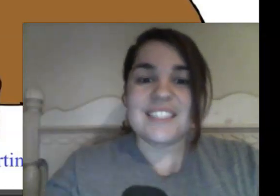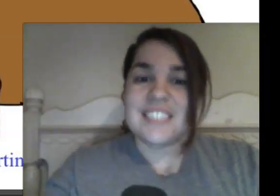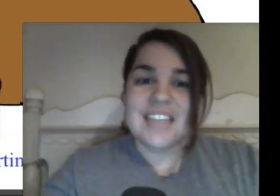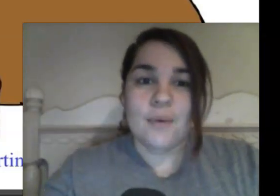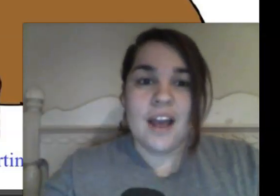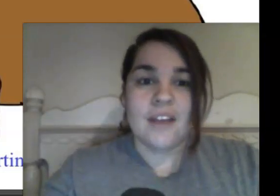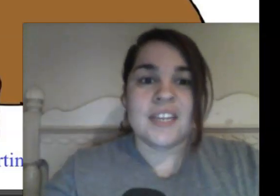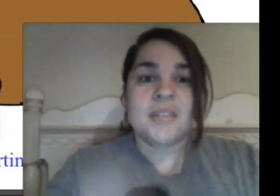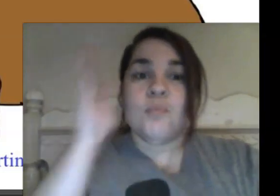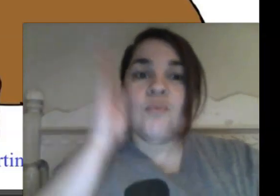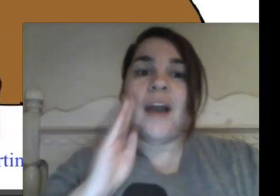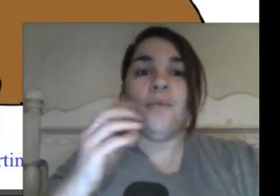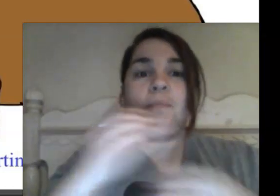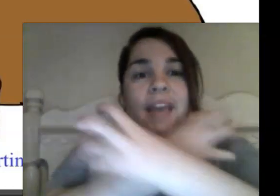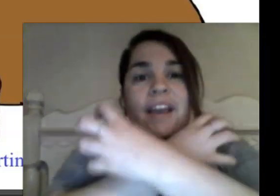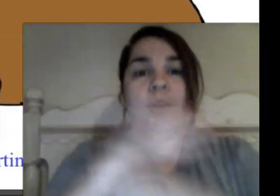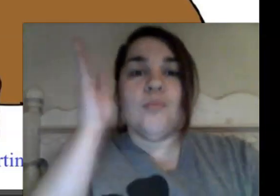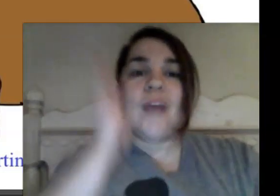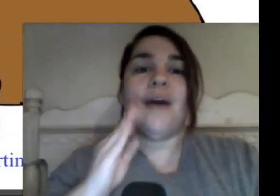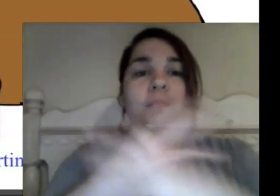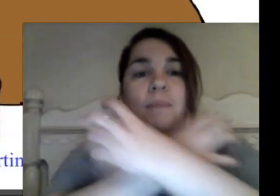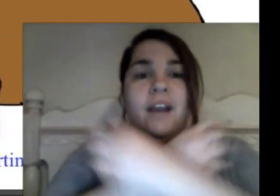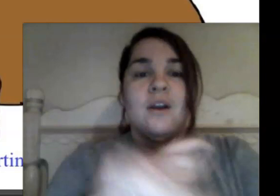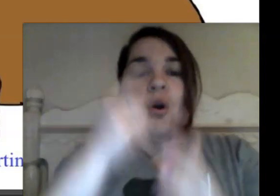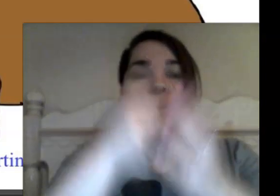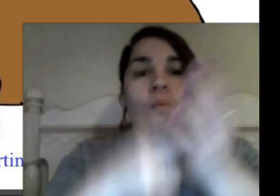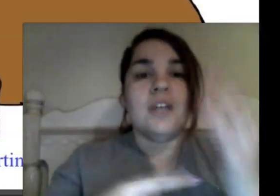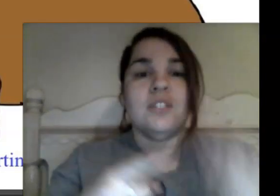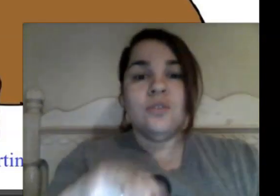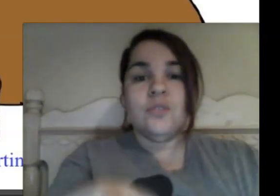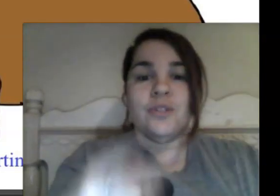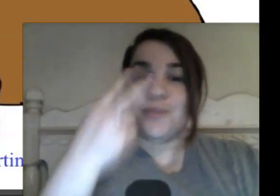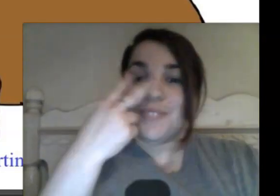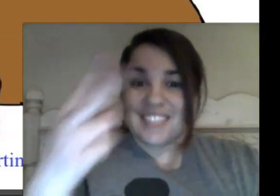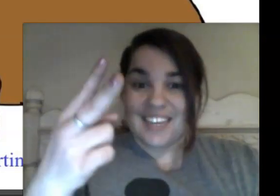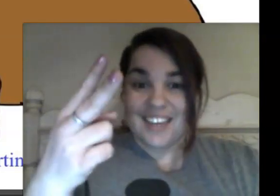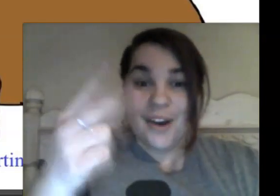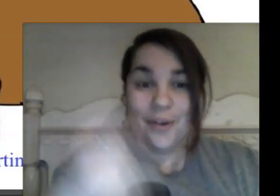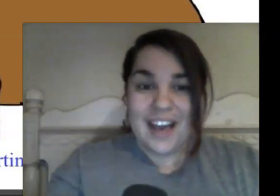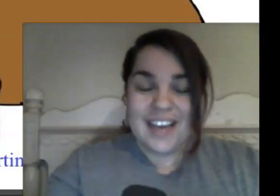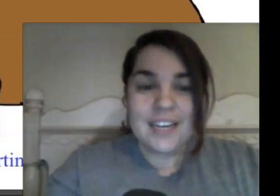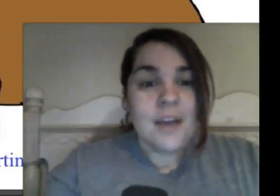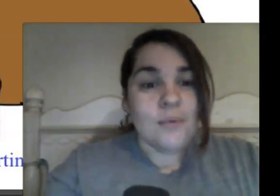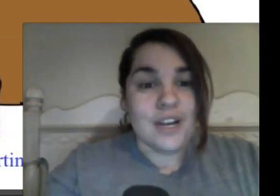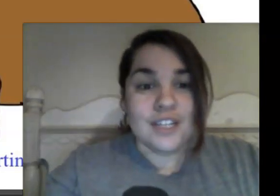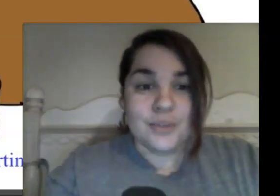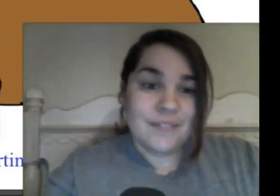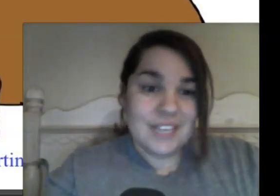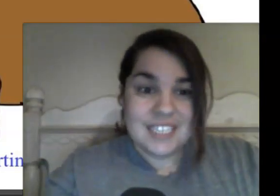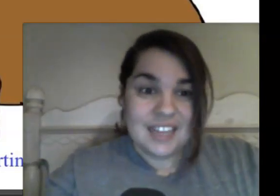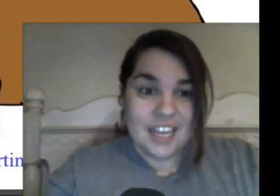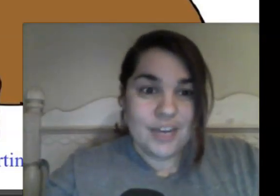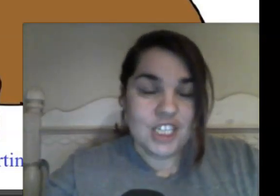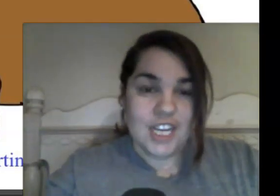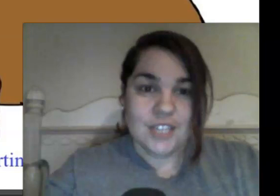Hi friends, today we're going to read Brown Bear, What Do You See? Okay, we're going to do it